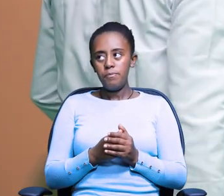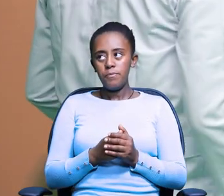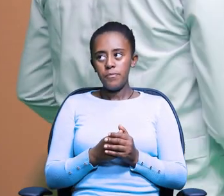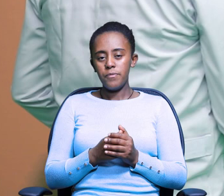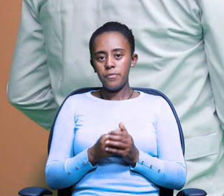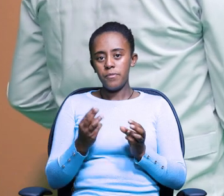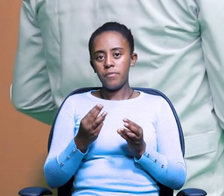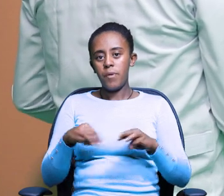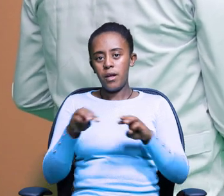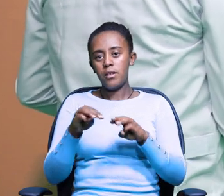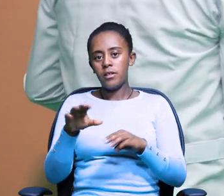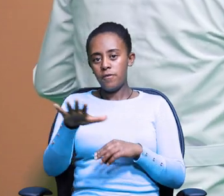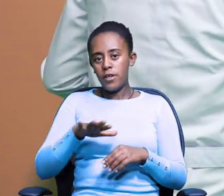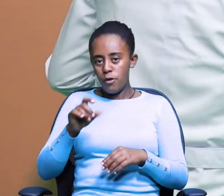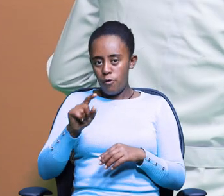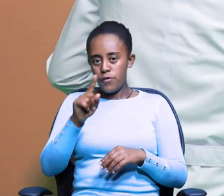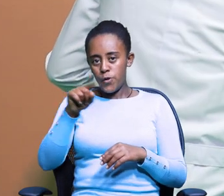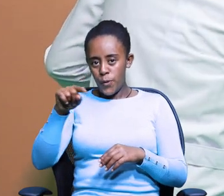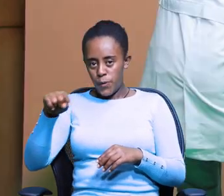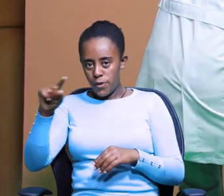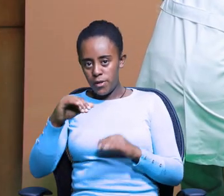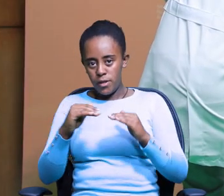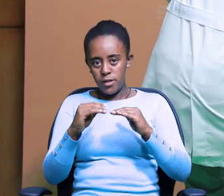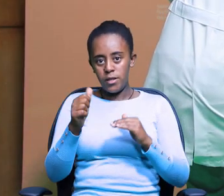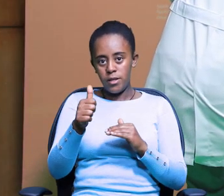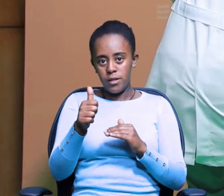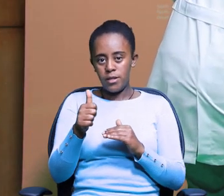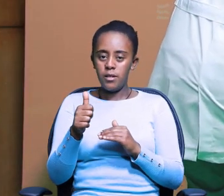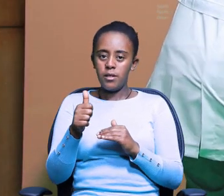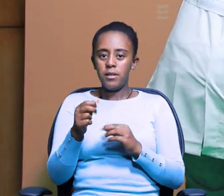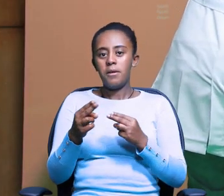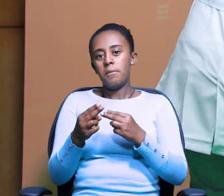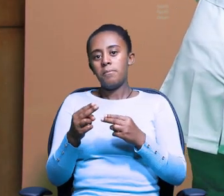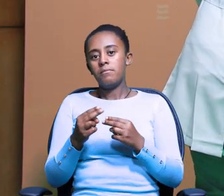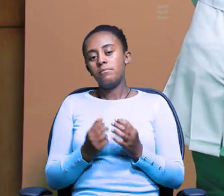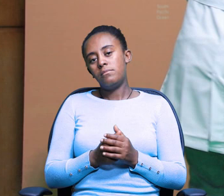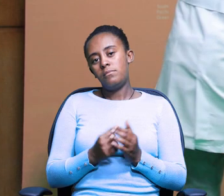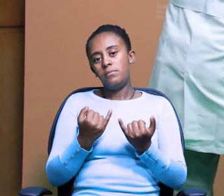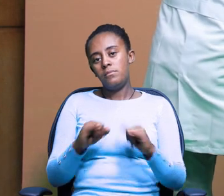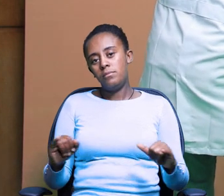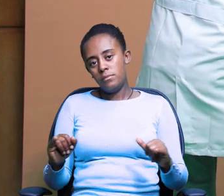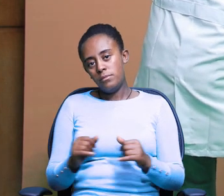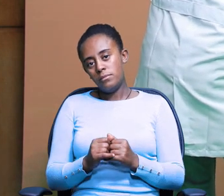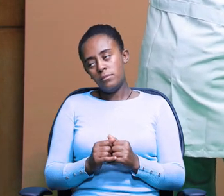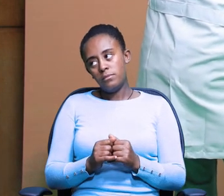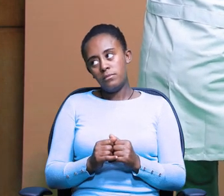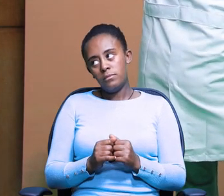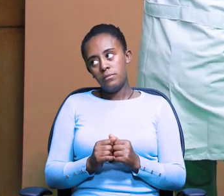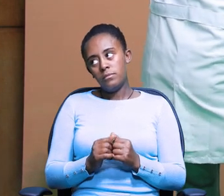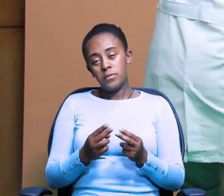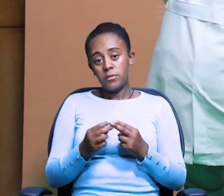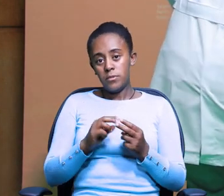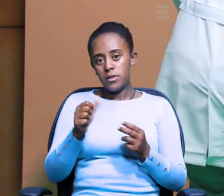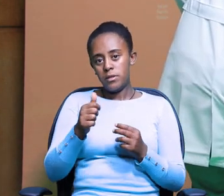one, magnetic field of solenoid is equal to 10, by multiplying this is 25,